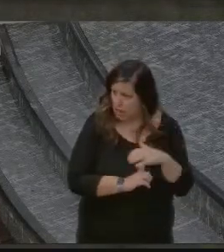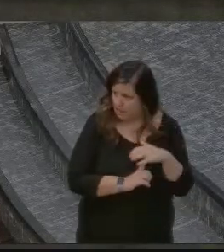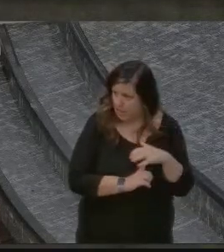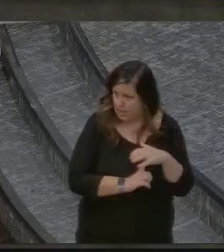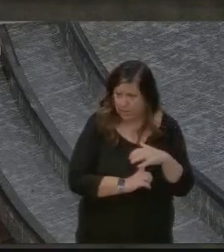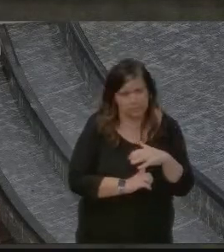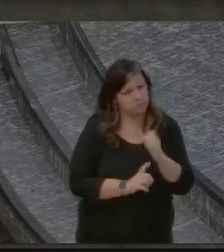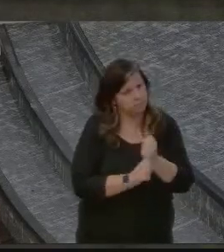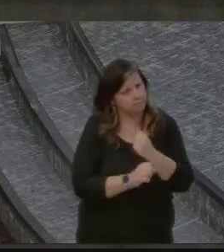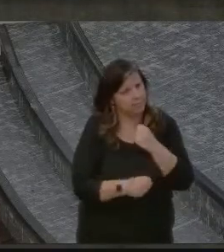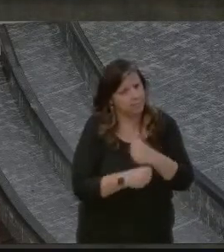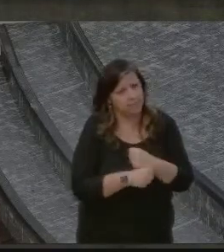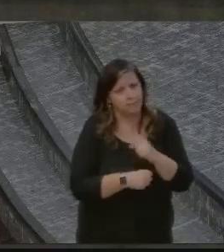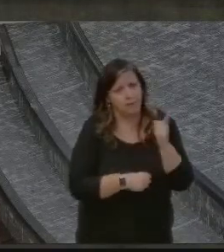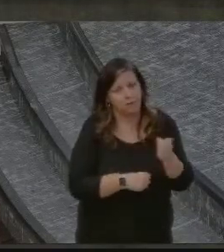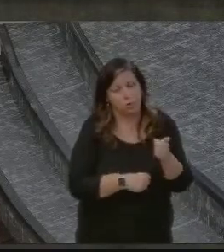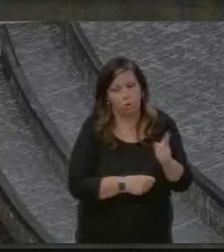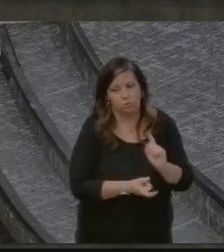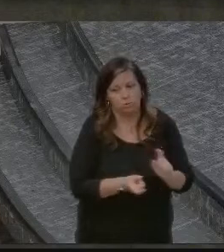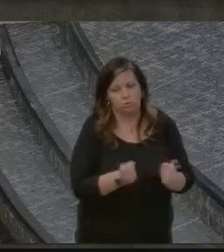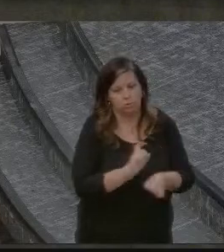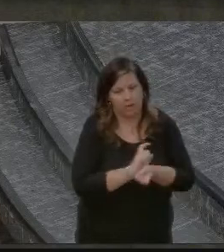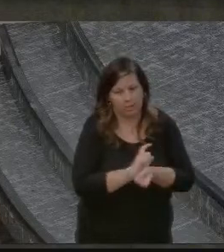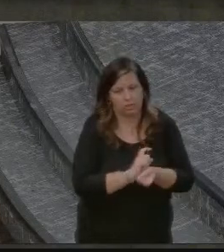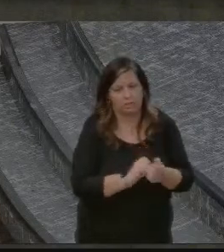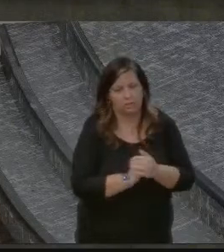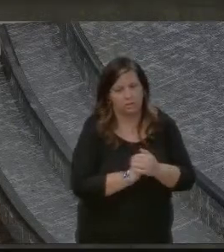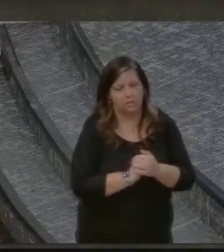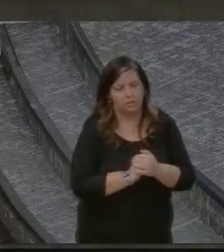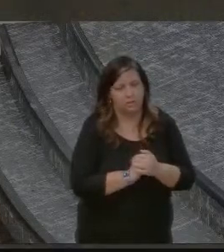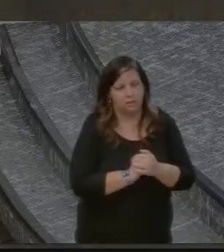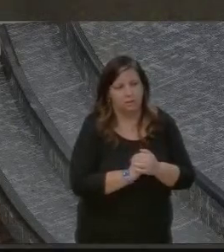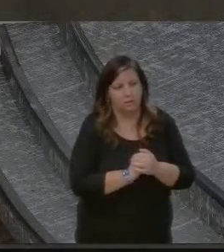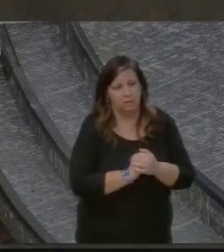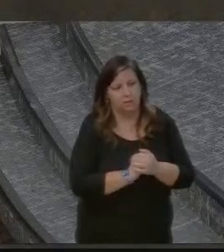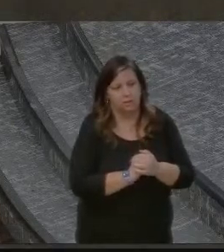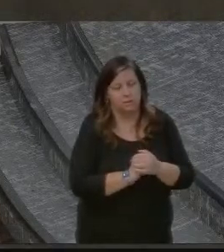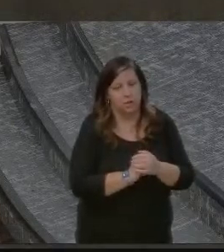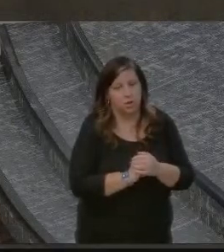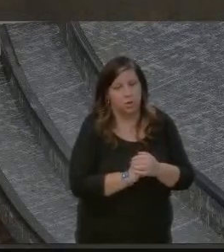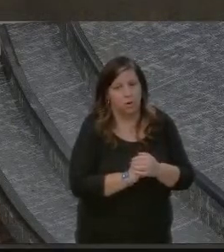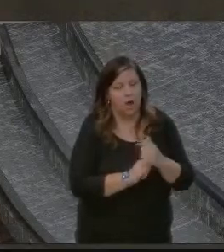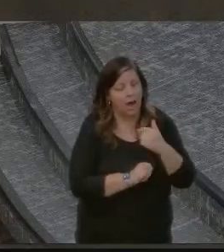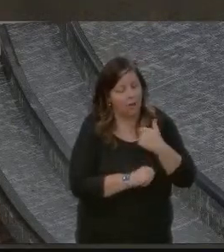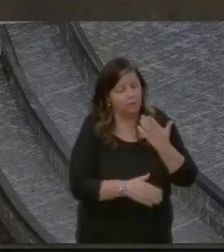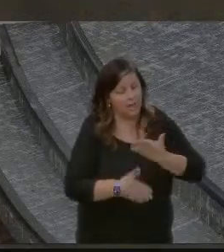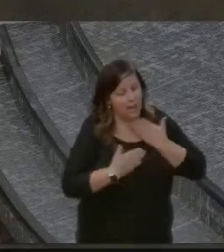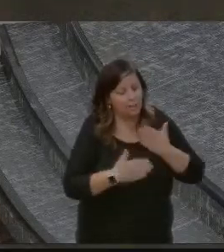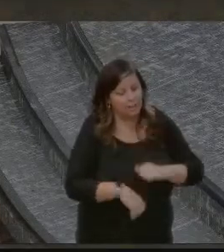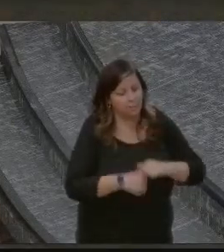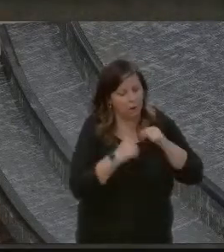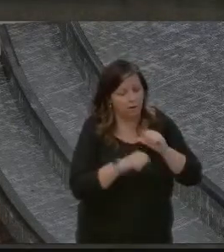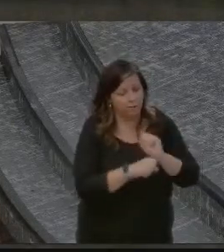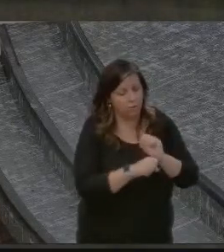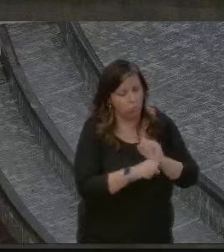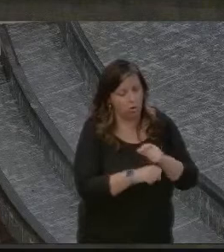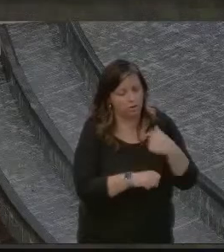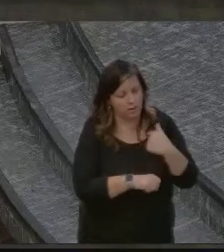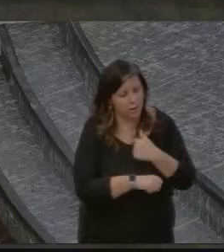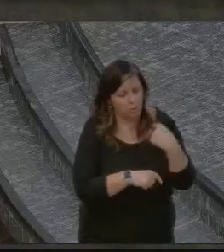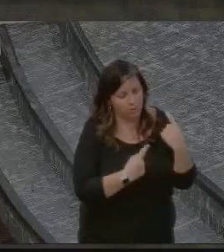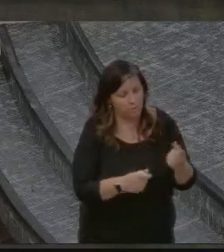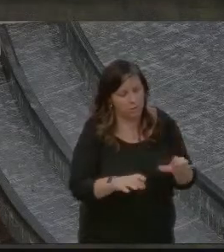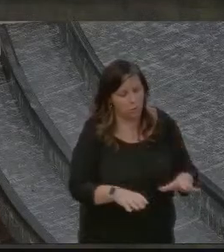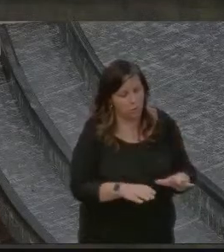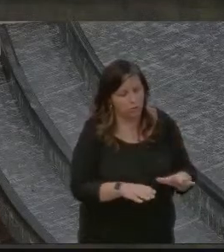said. So for example, I was very happy and proud of the work that we've been doing. When